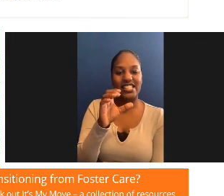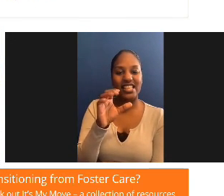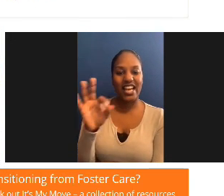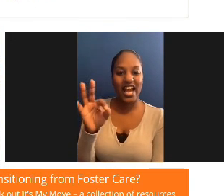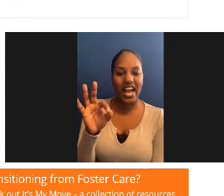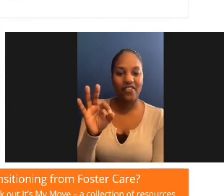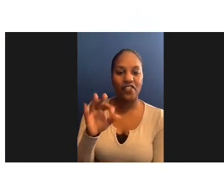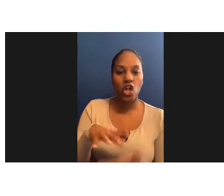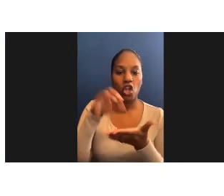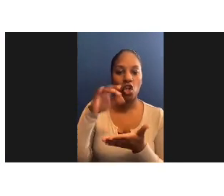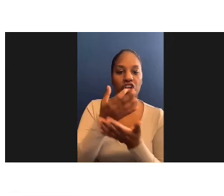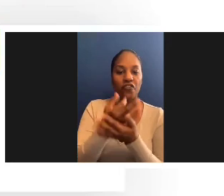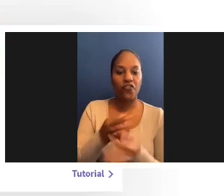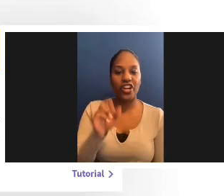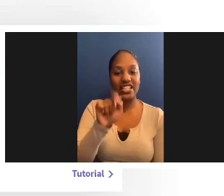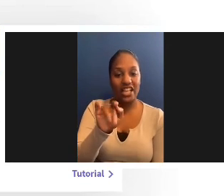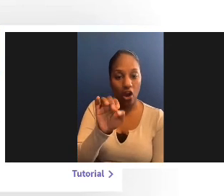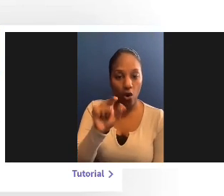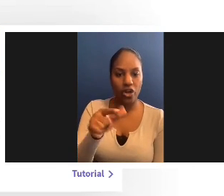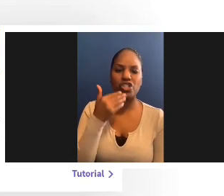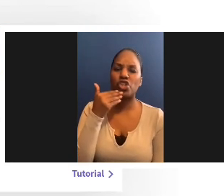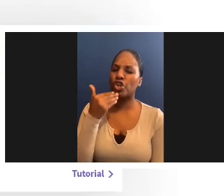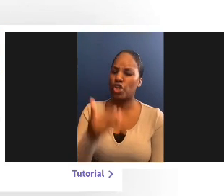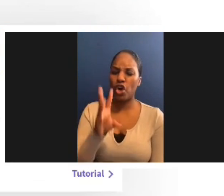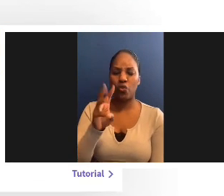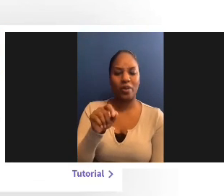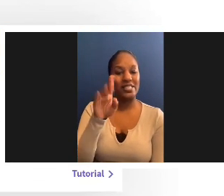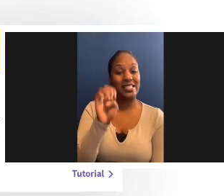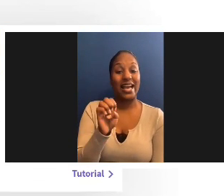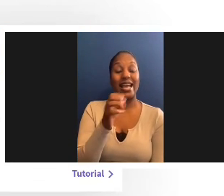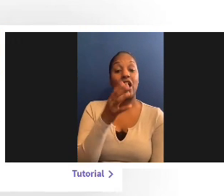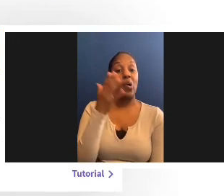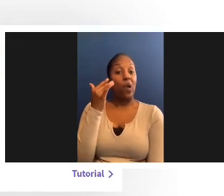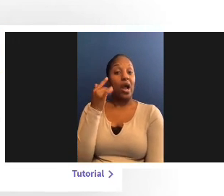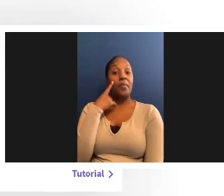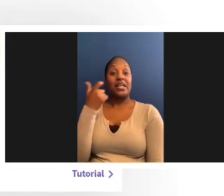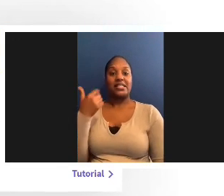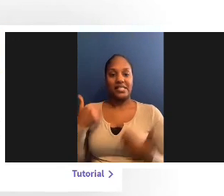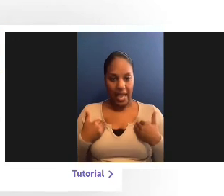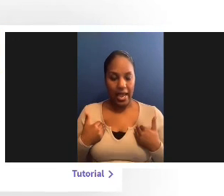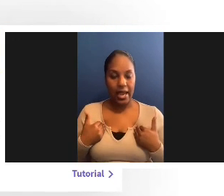gcflearnfree.org was a great website because it had